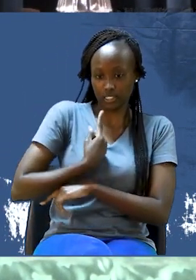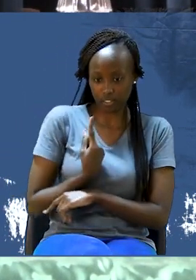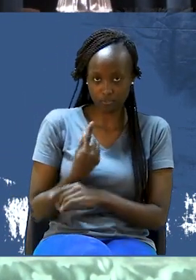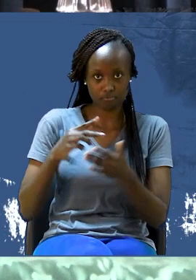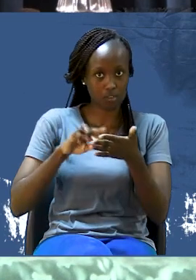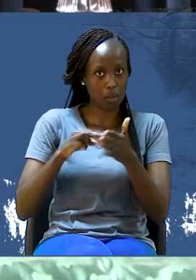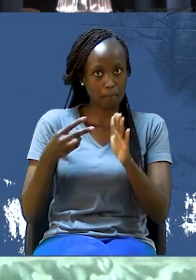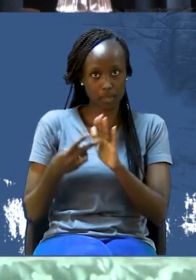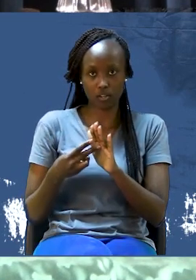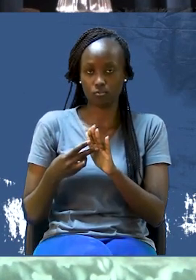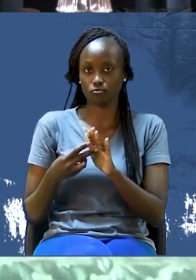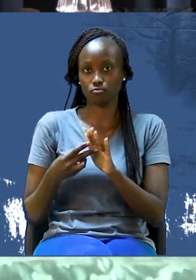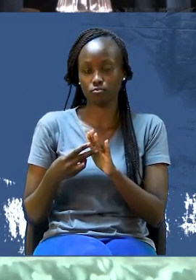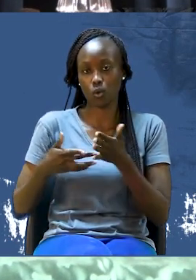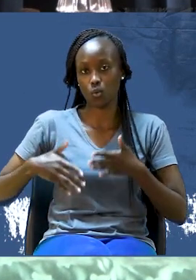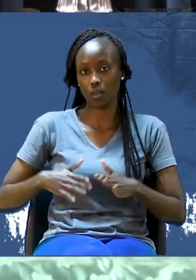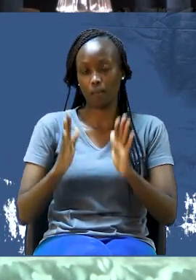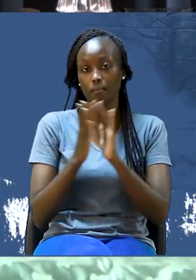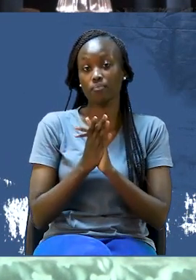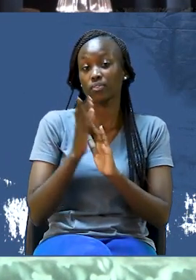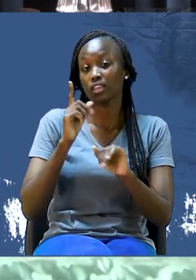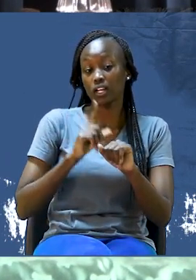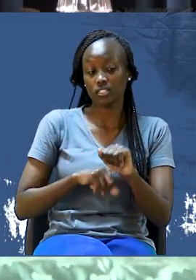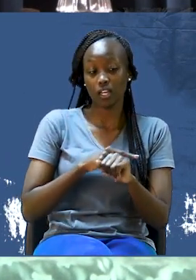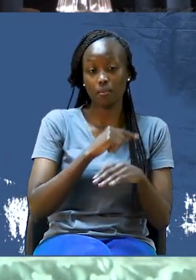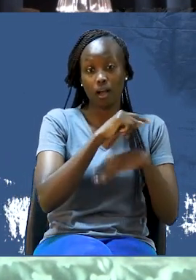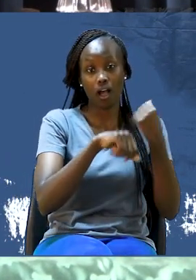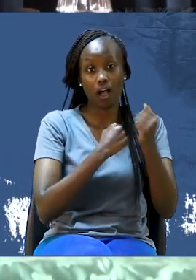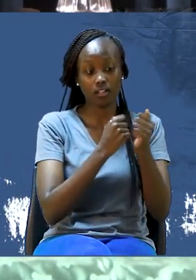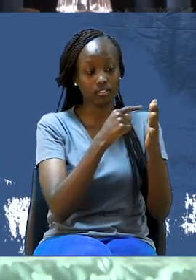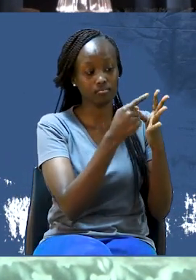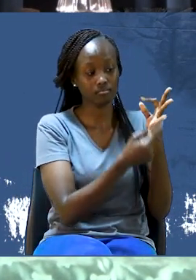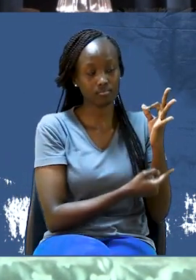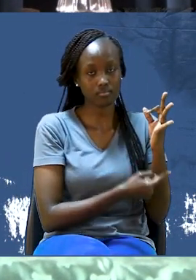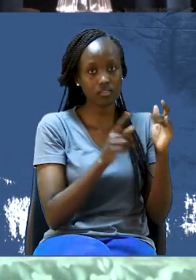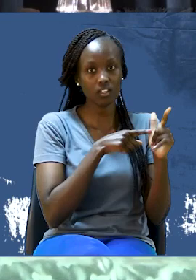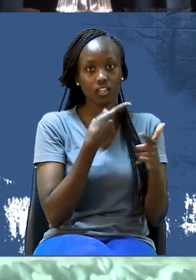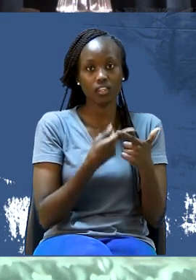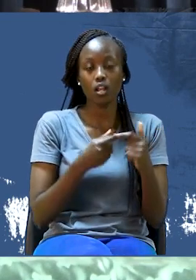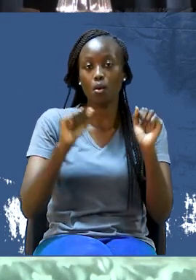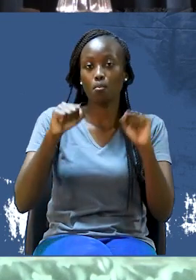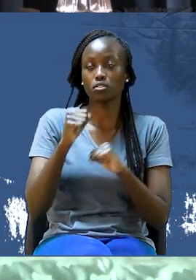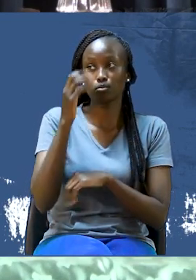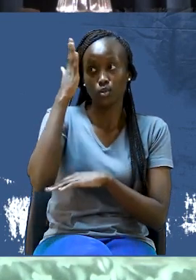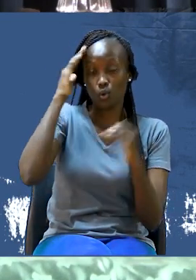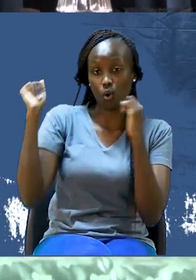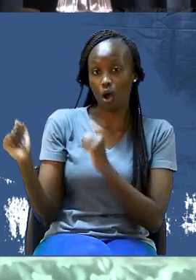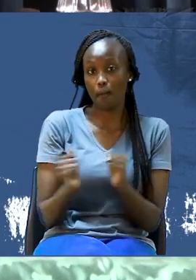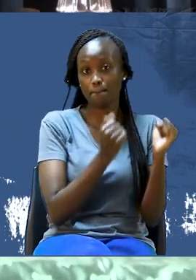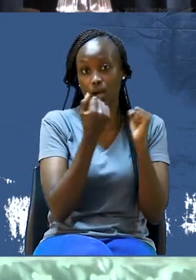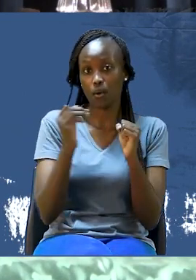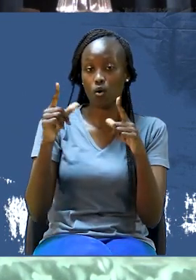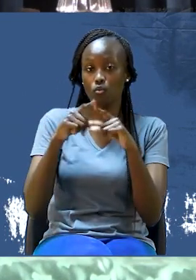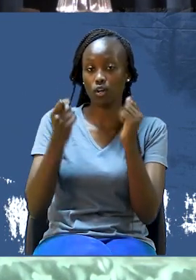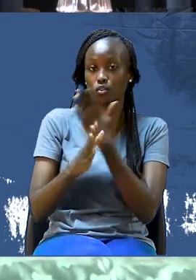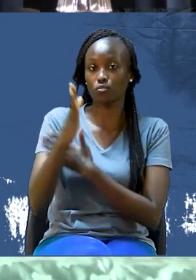and practical ways. As we do this, we will realize the power of God's word unleashed upon the